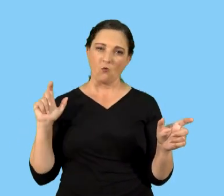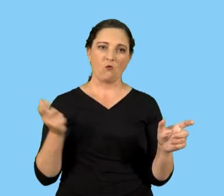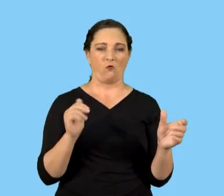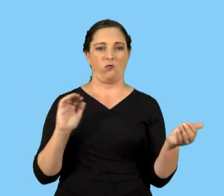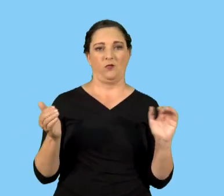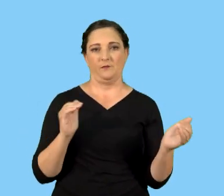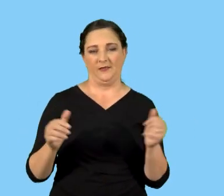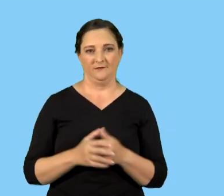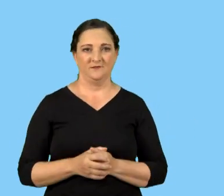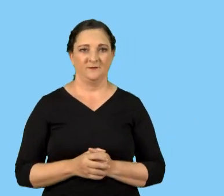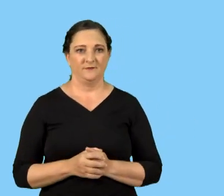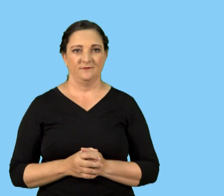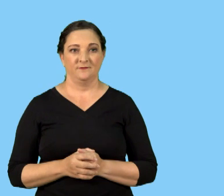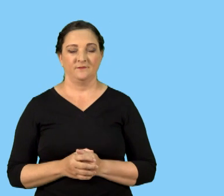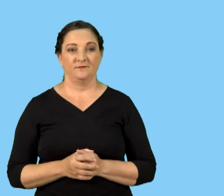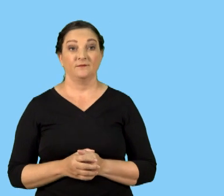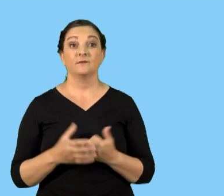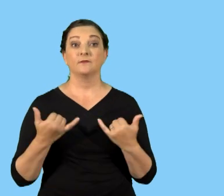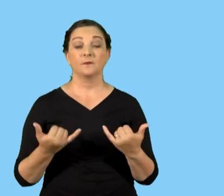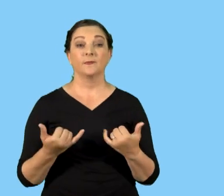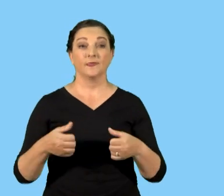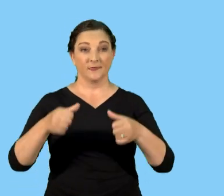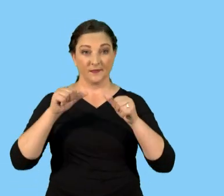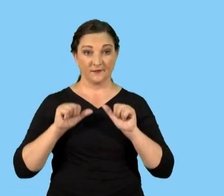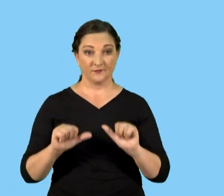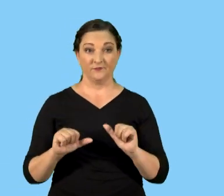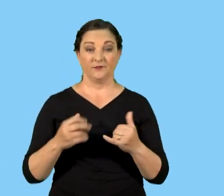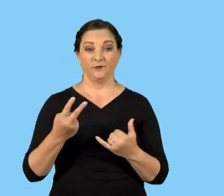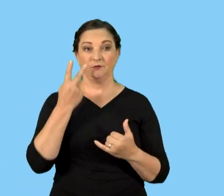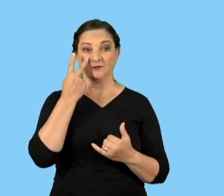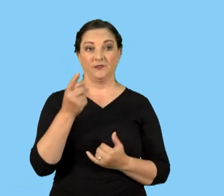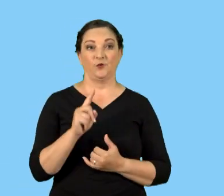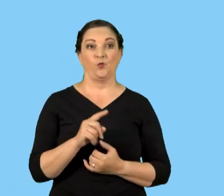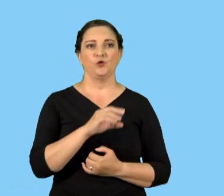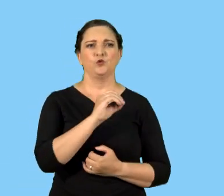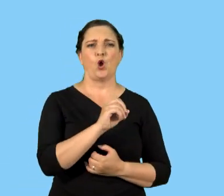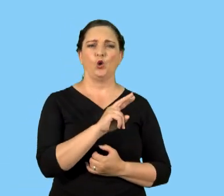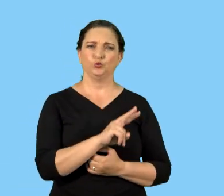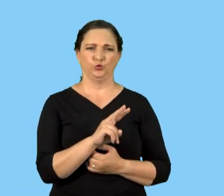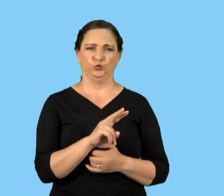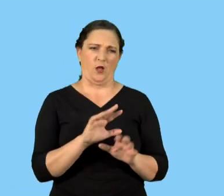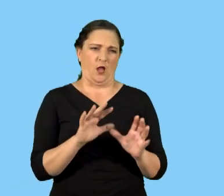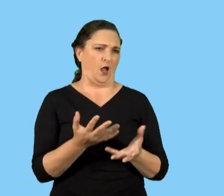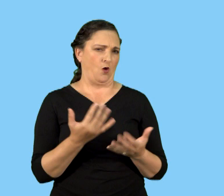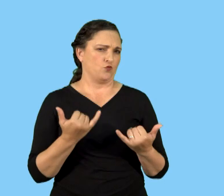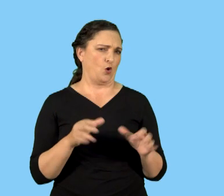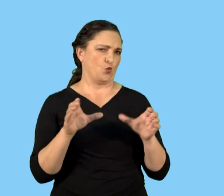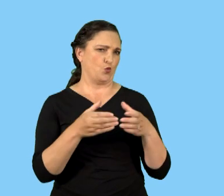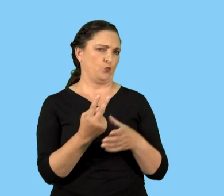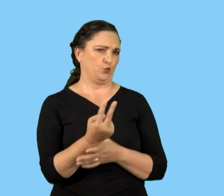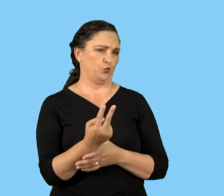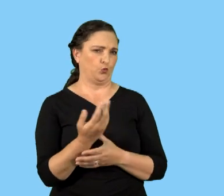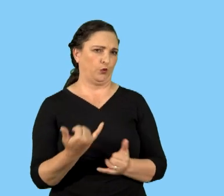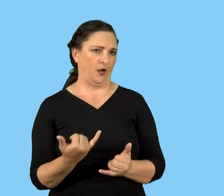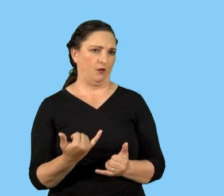are balanced on the left-hand side and the right-hand side. Now, using our next ion, ion 2, how is it different now?